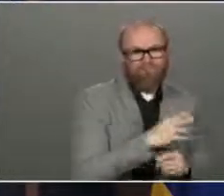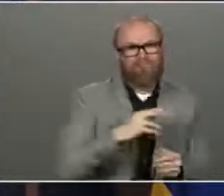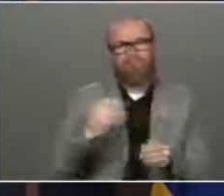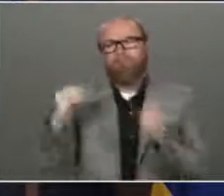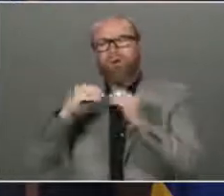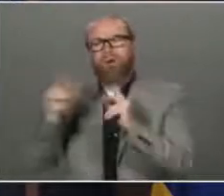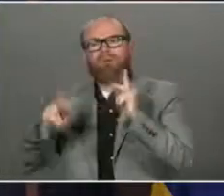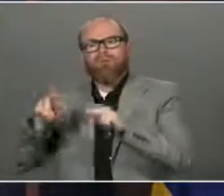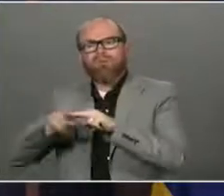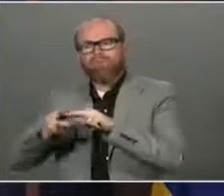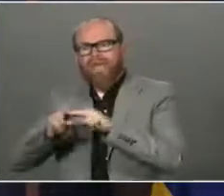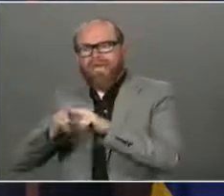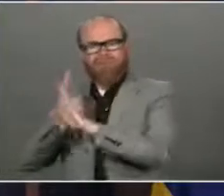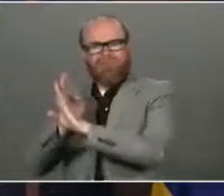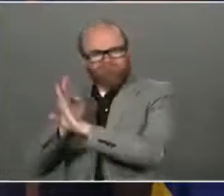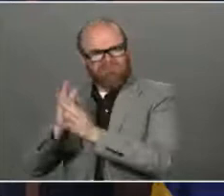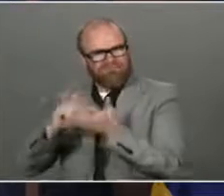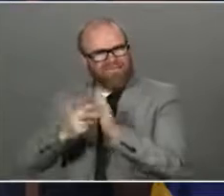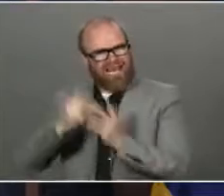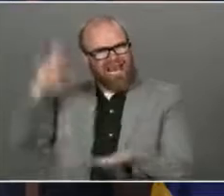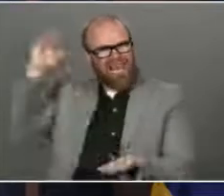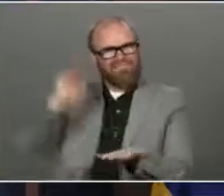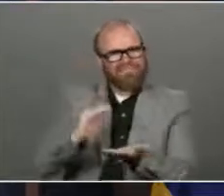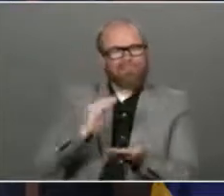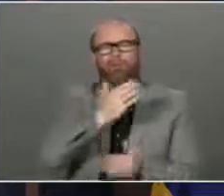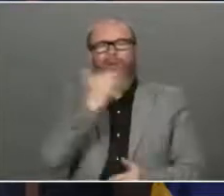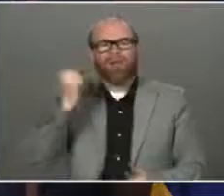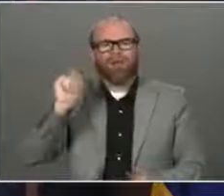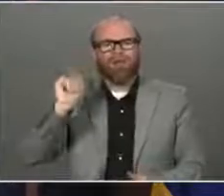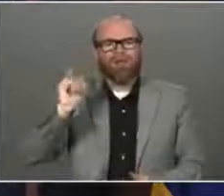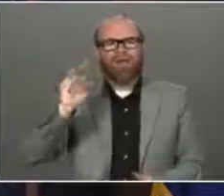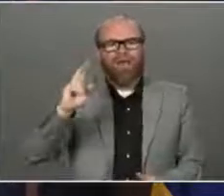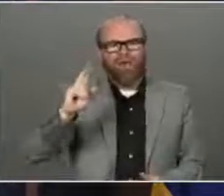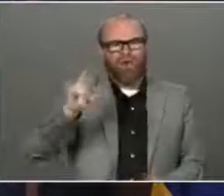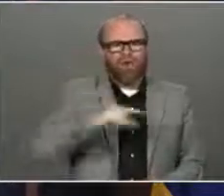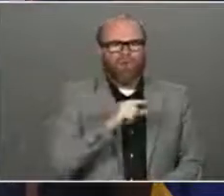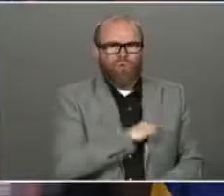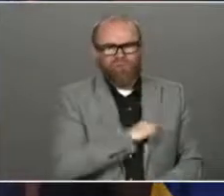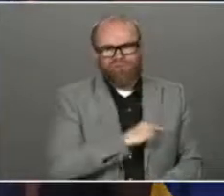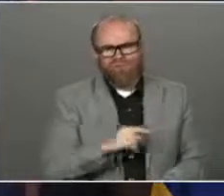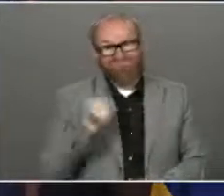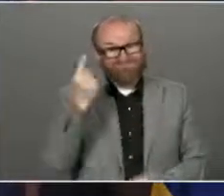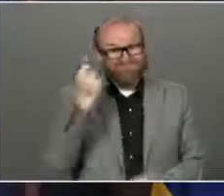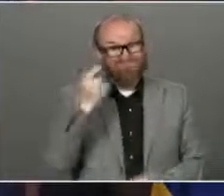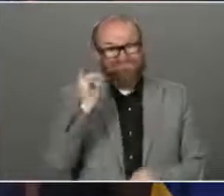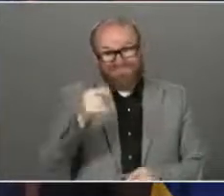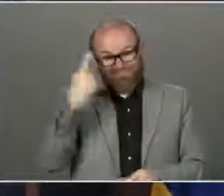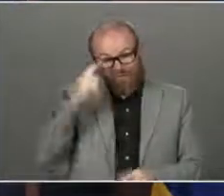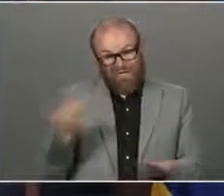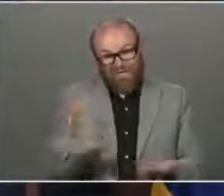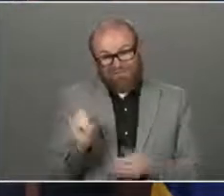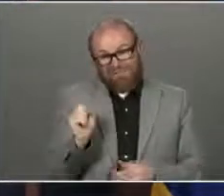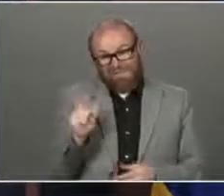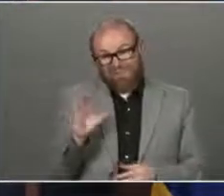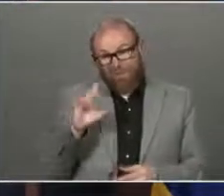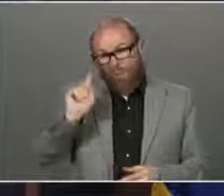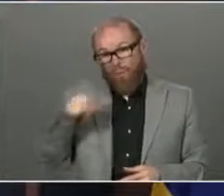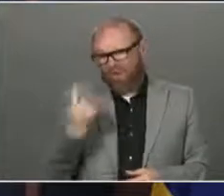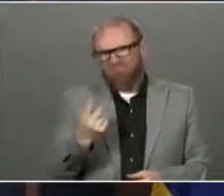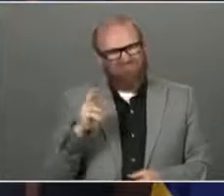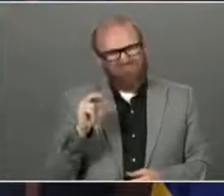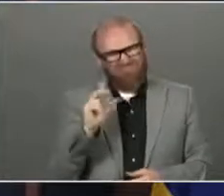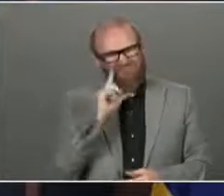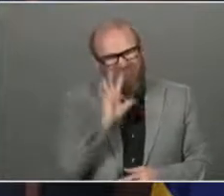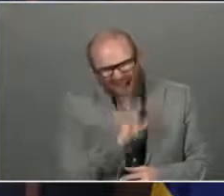the state. And so that is one area. And there are transit districts. We have transit districts in St. George and Logan and Summit